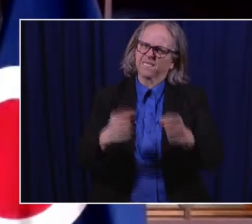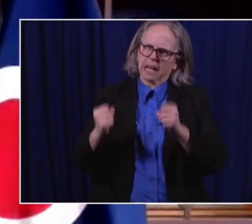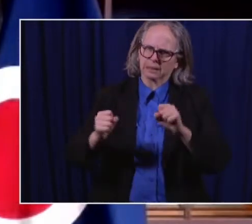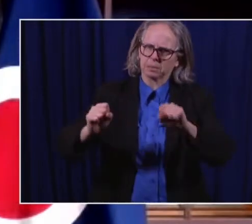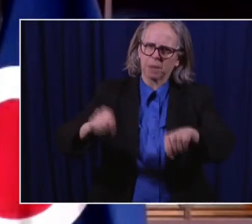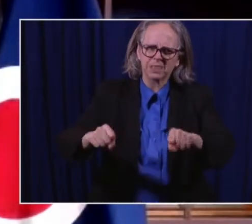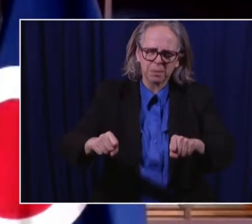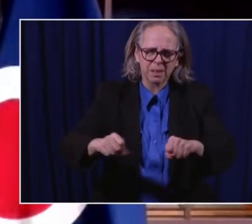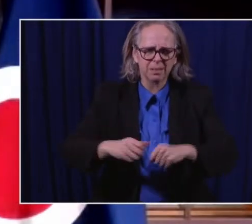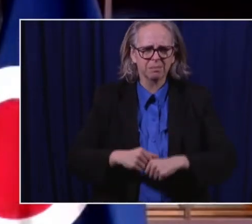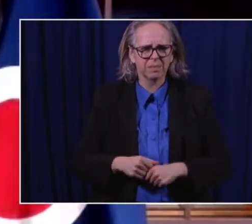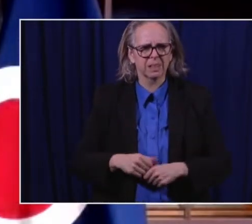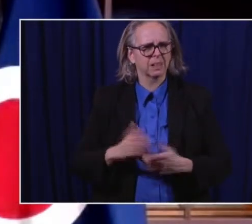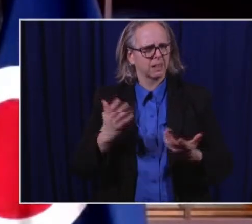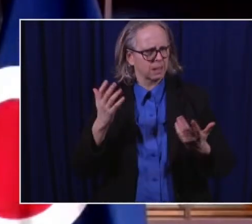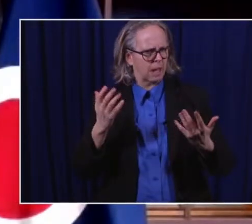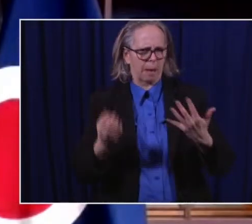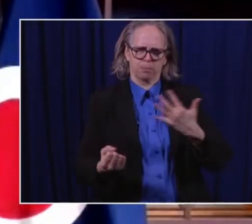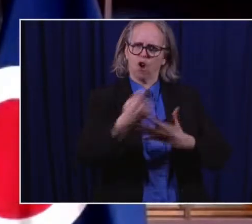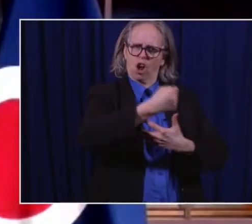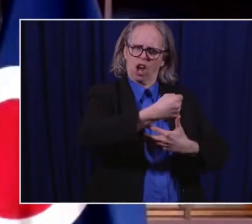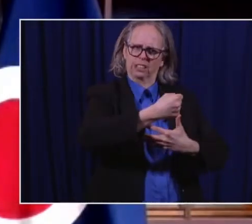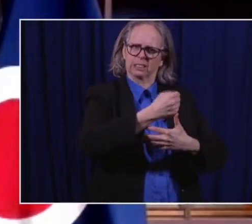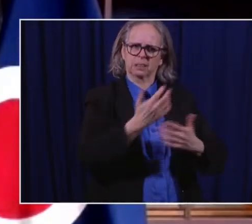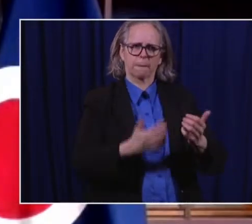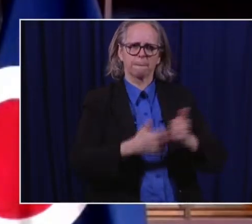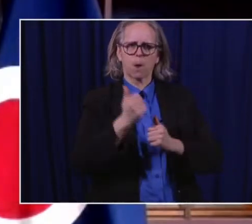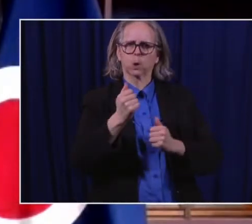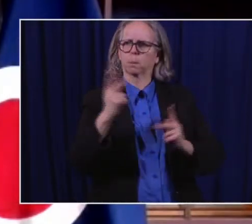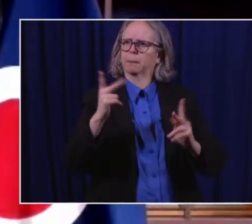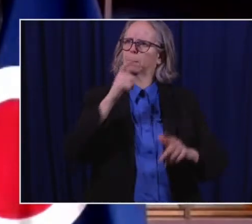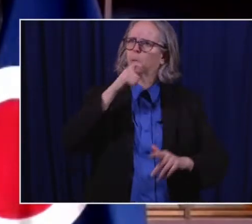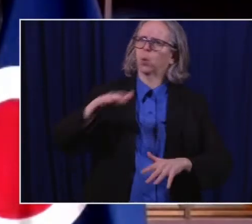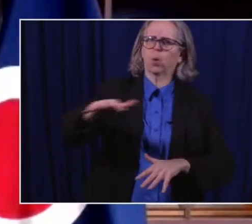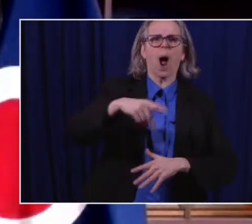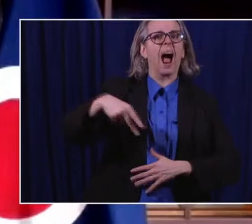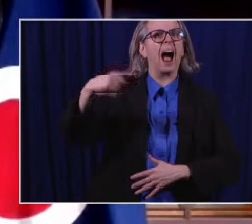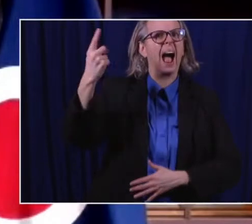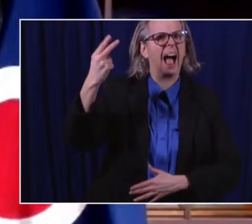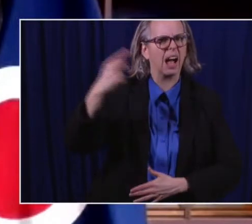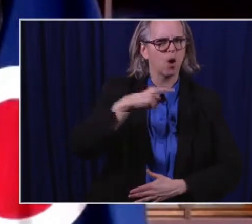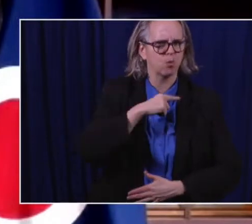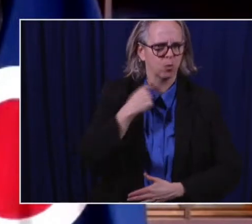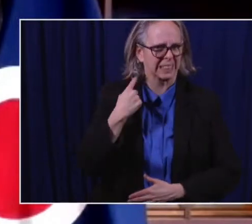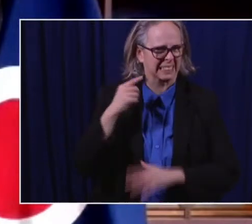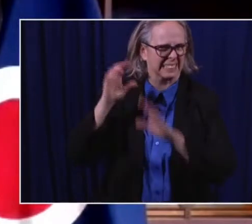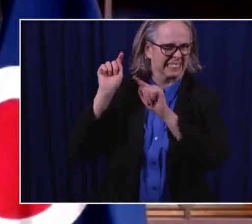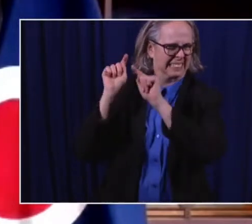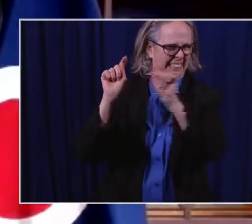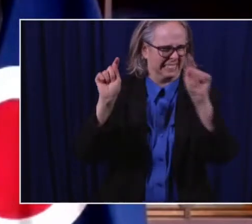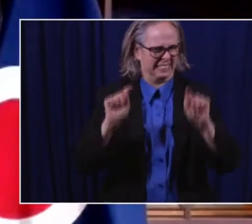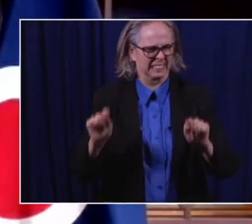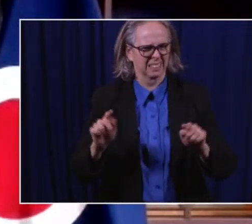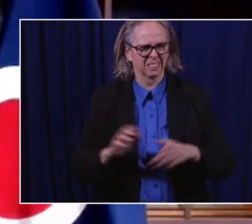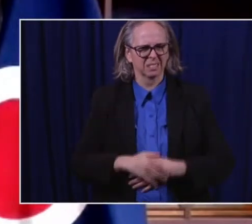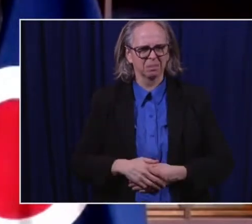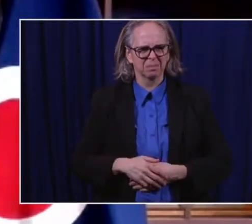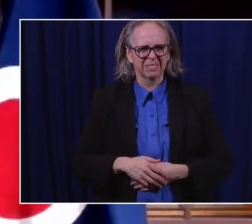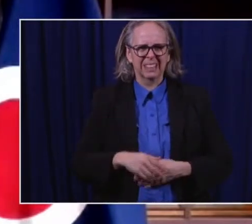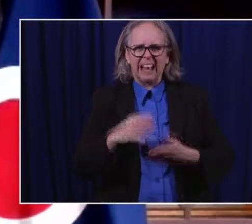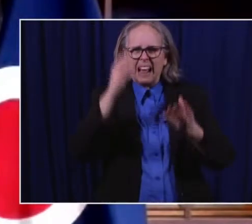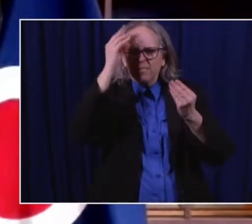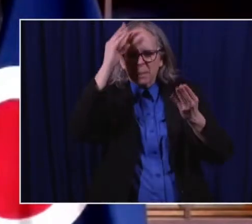are most vulnerable. We all look at different data that people publish. The report we have this morning